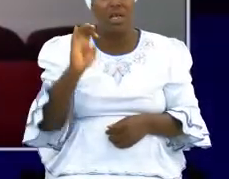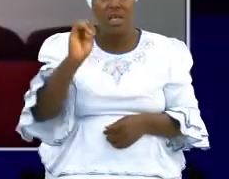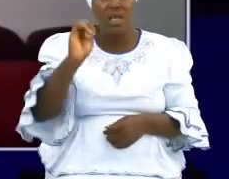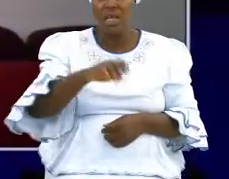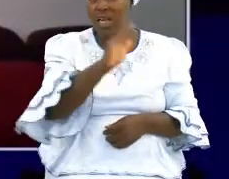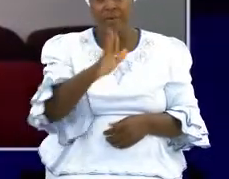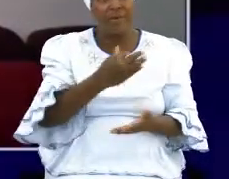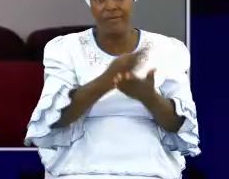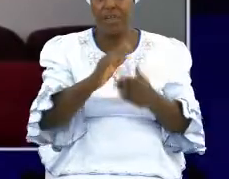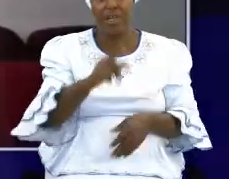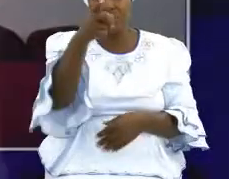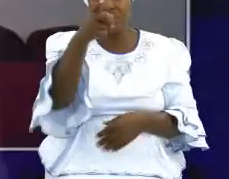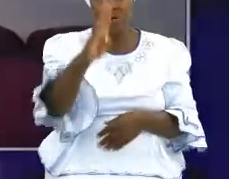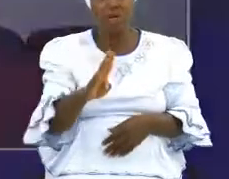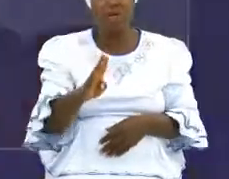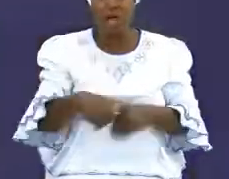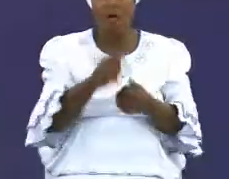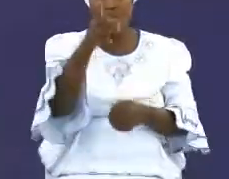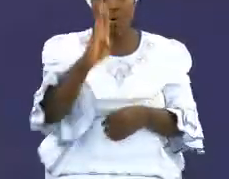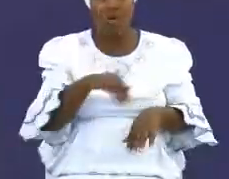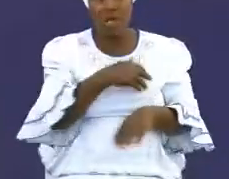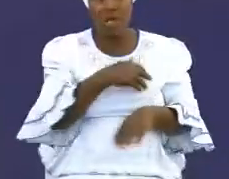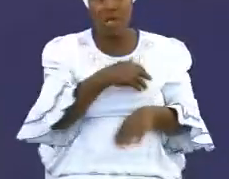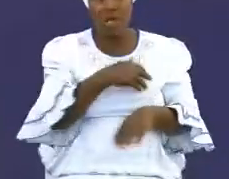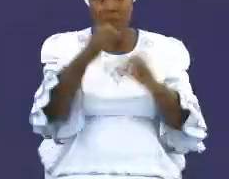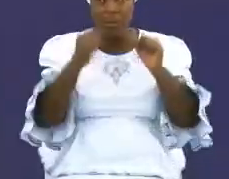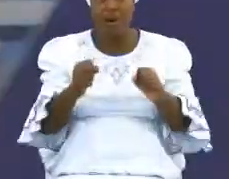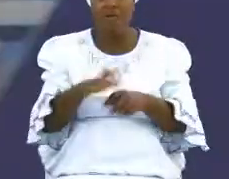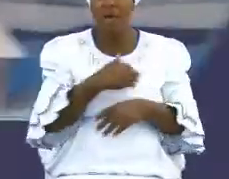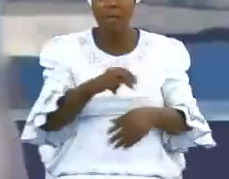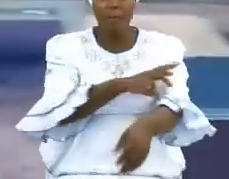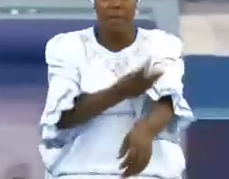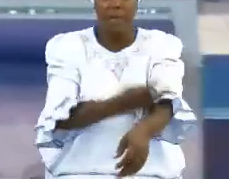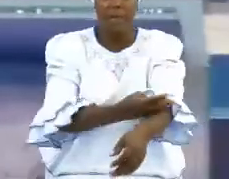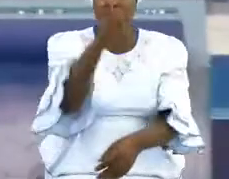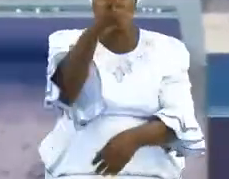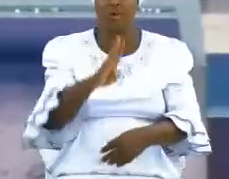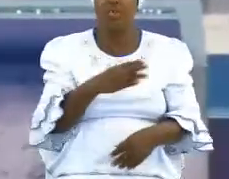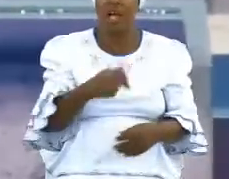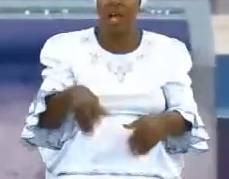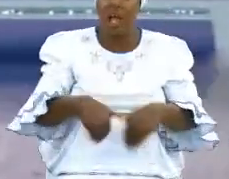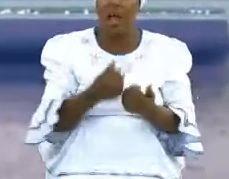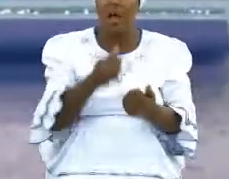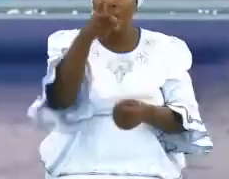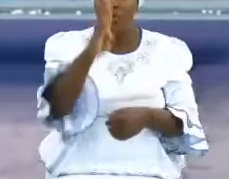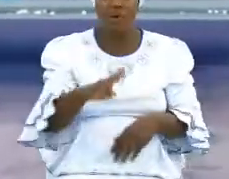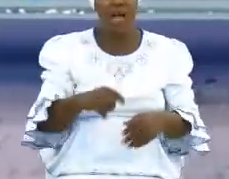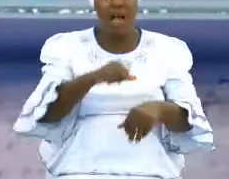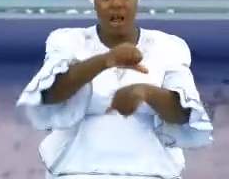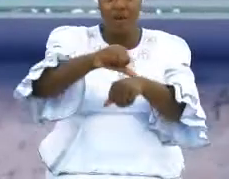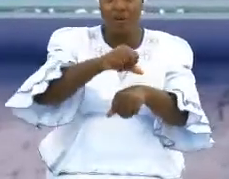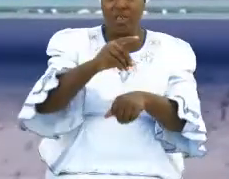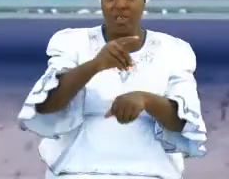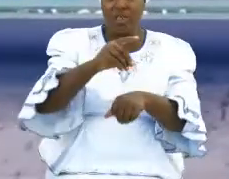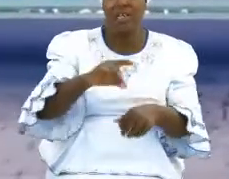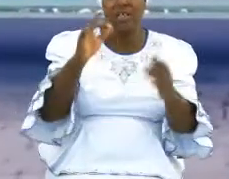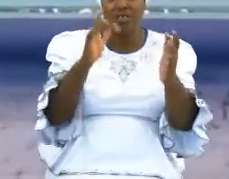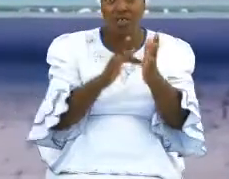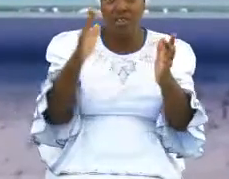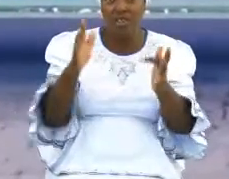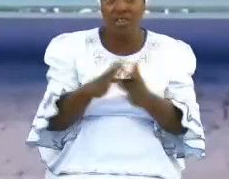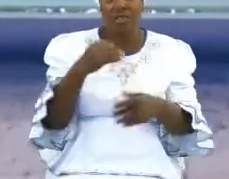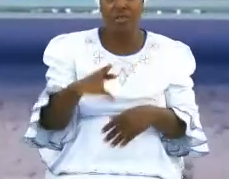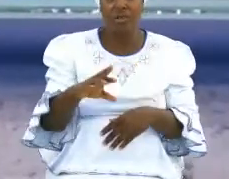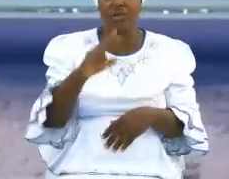God, how God, the powerful and mighty God, how God anointed Jesus of Nazareth.